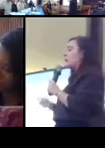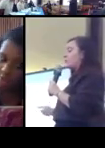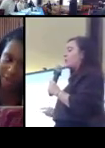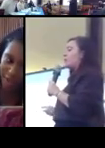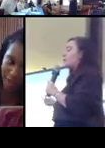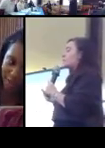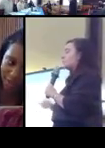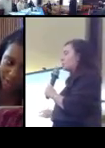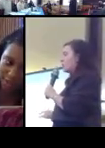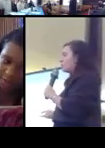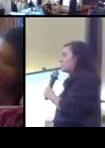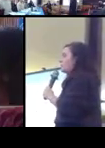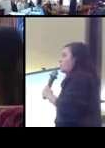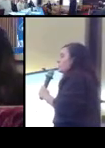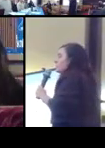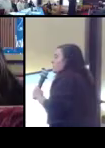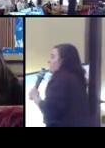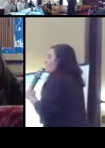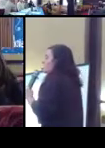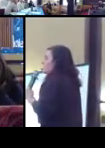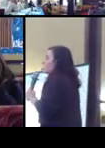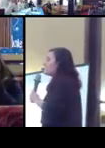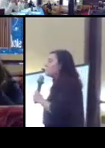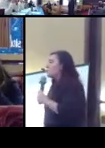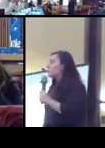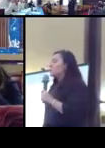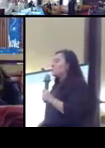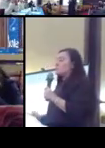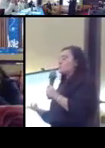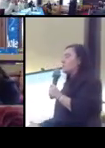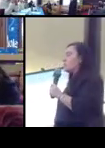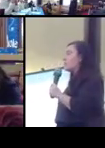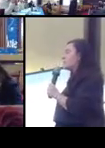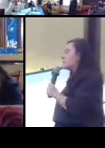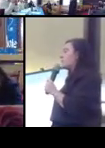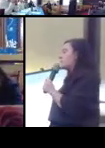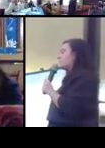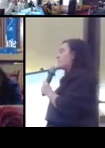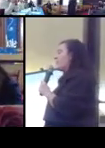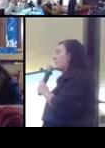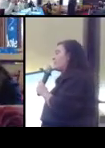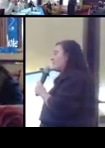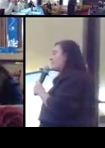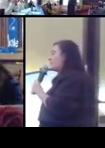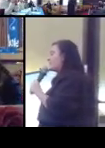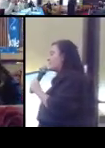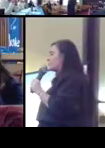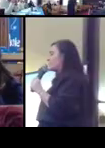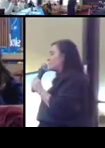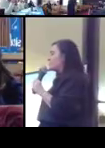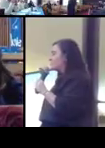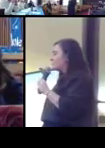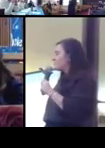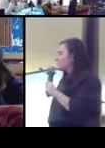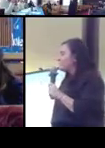school, healthcare. And then access to the other access to